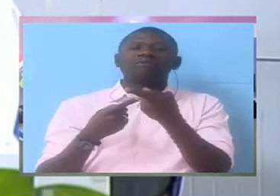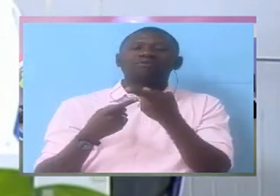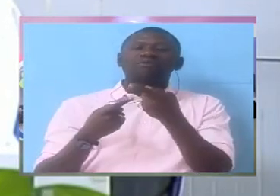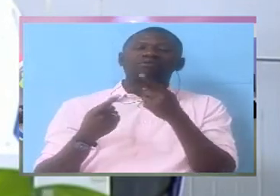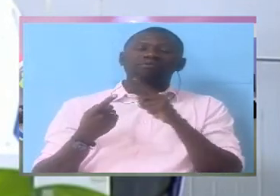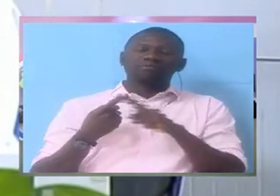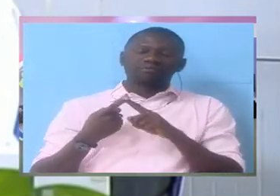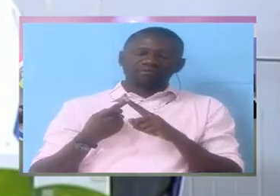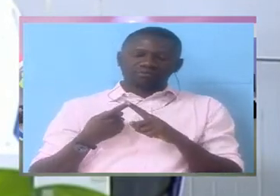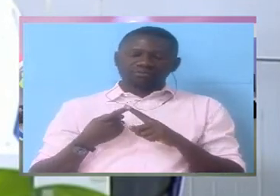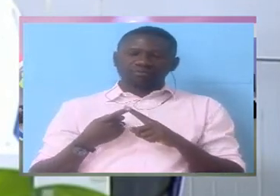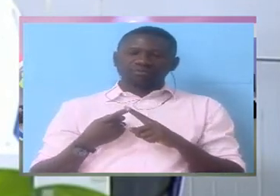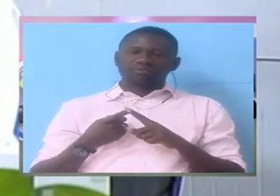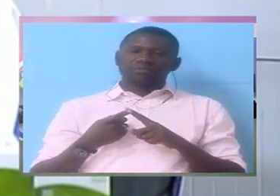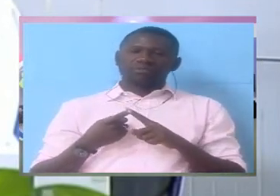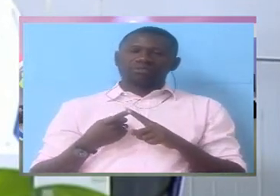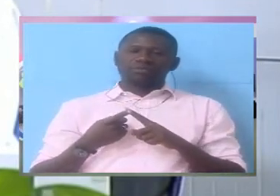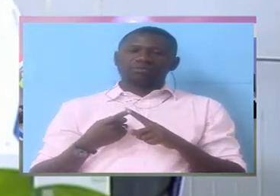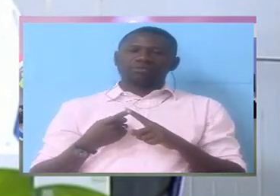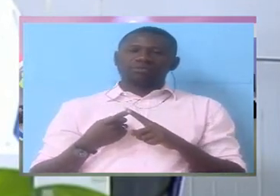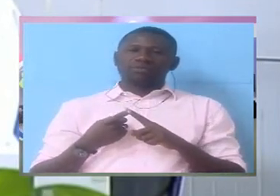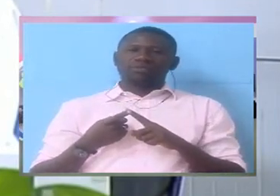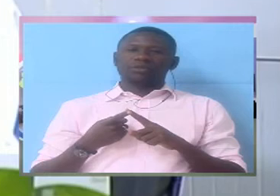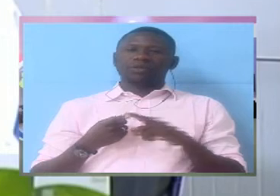political and